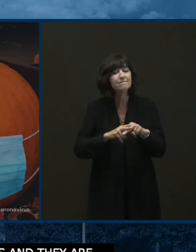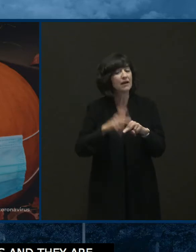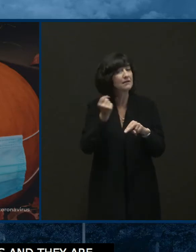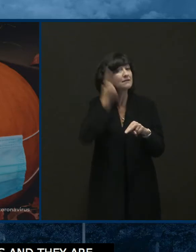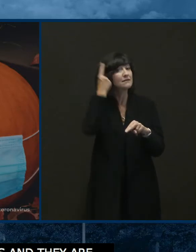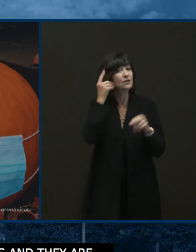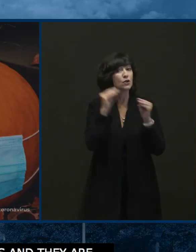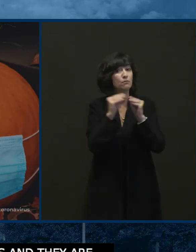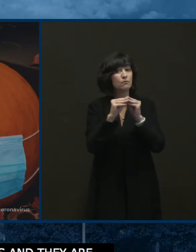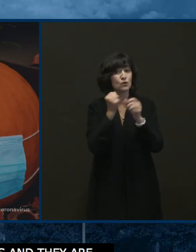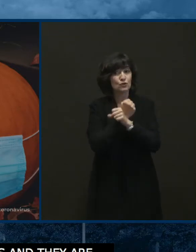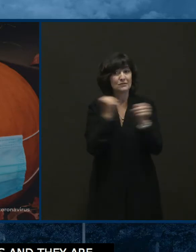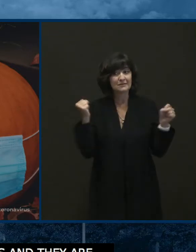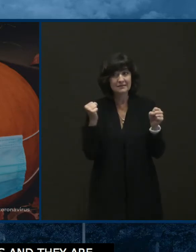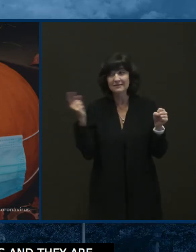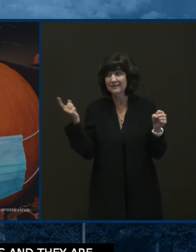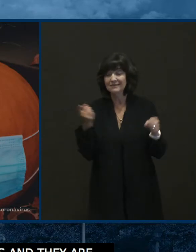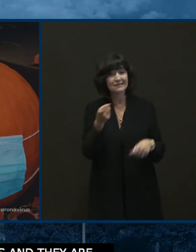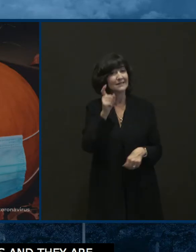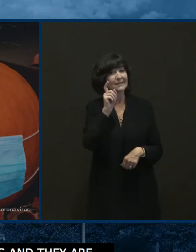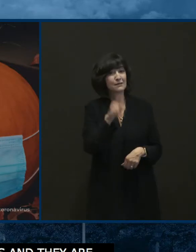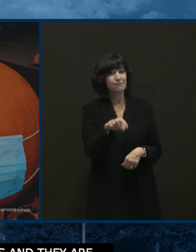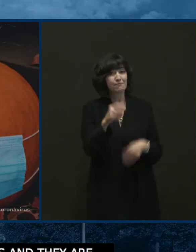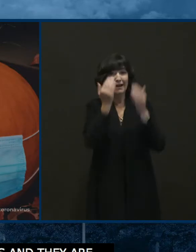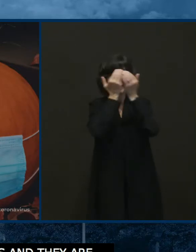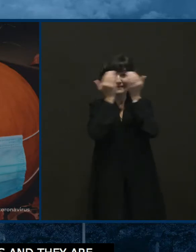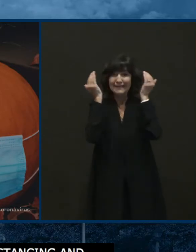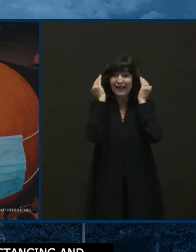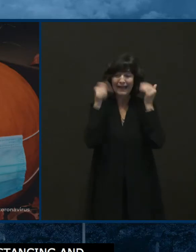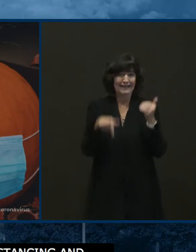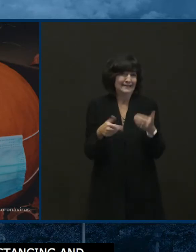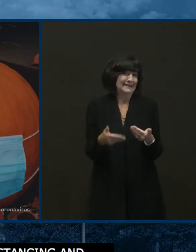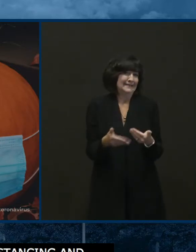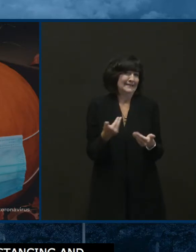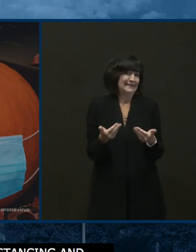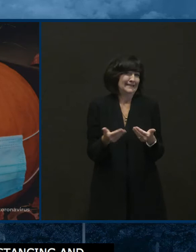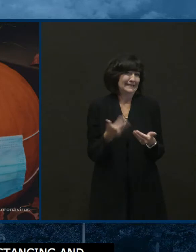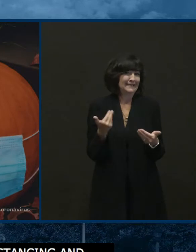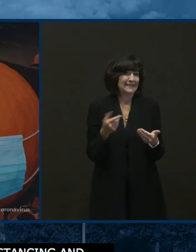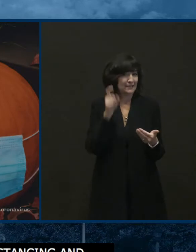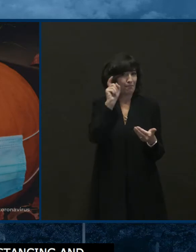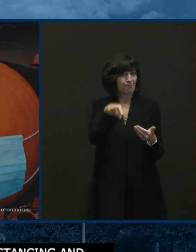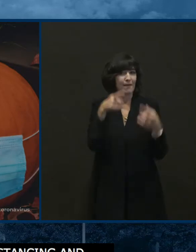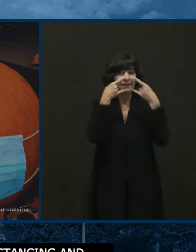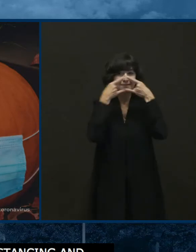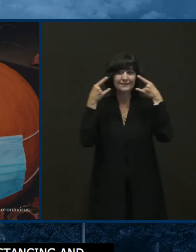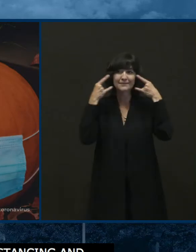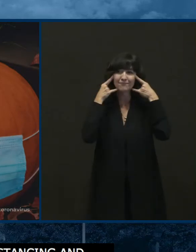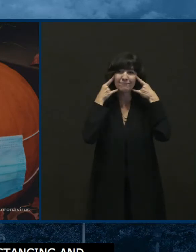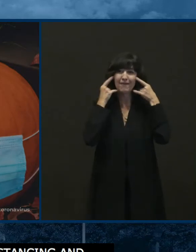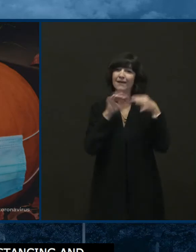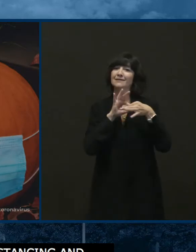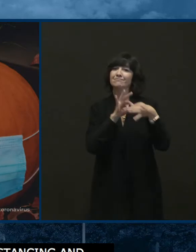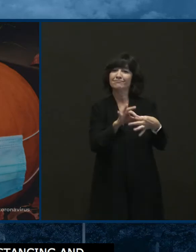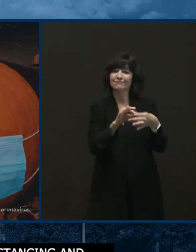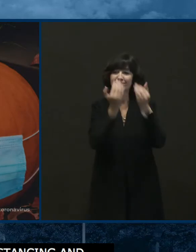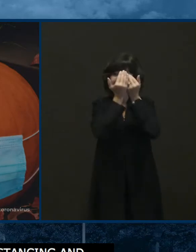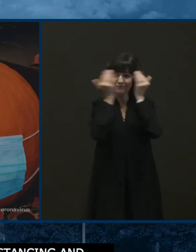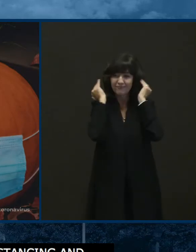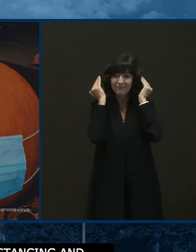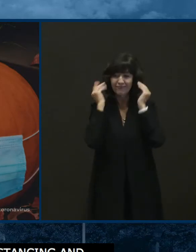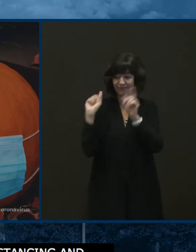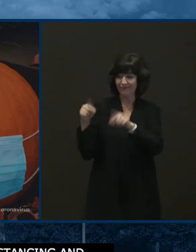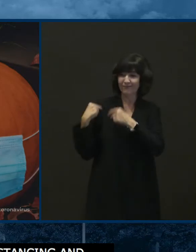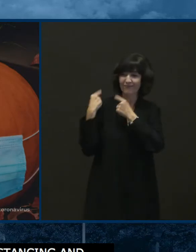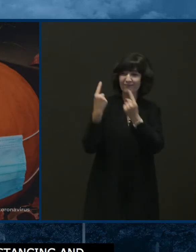And it has to be done with a mask on. Imagine that. Halloween, this is an easy sell. Wear a mask on Halloween. We've been having trouble getting folks to